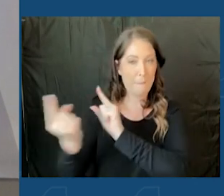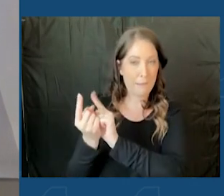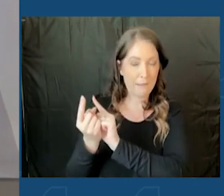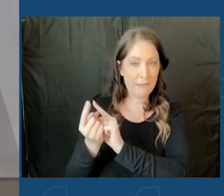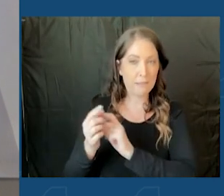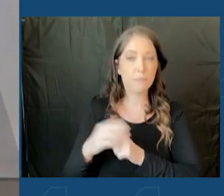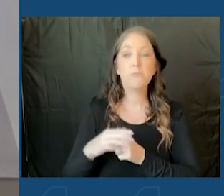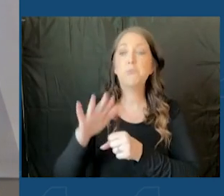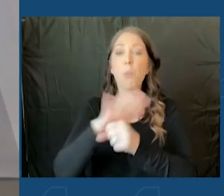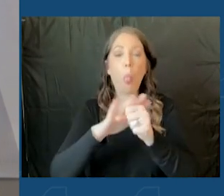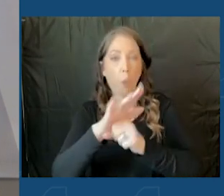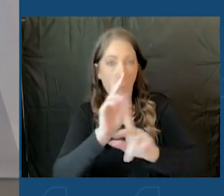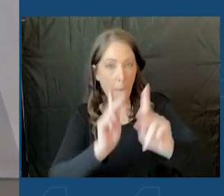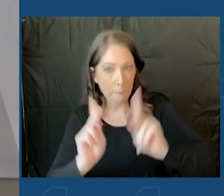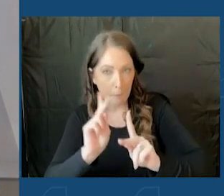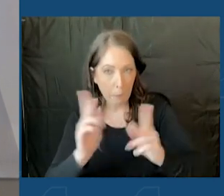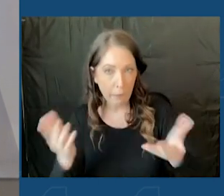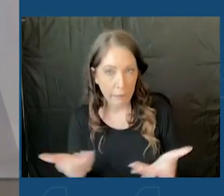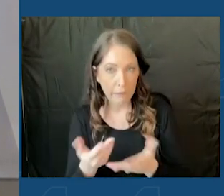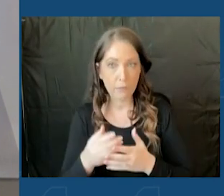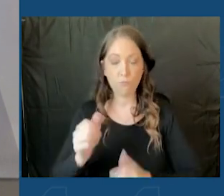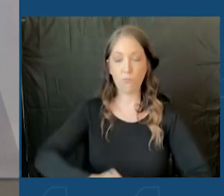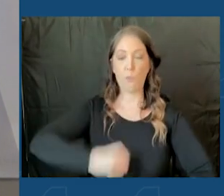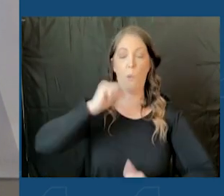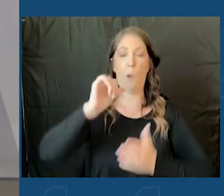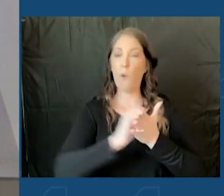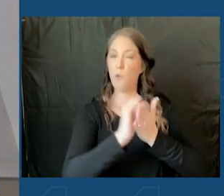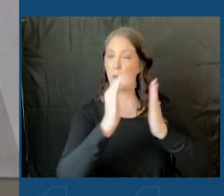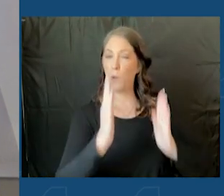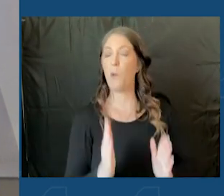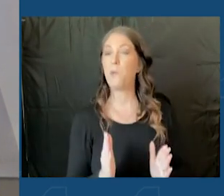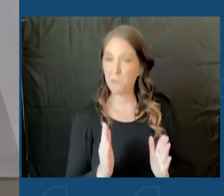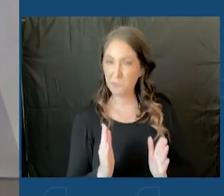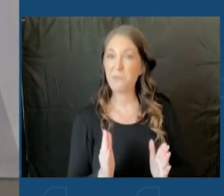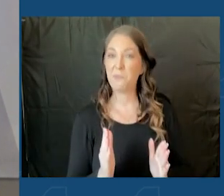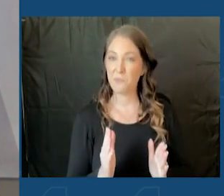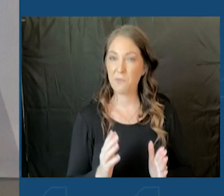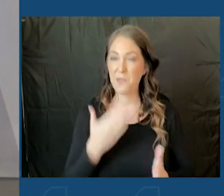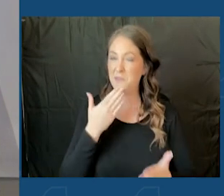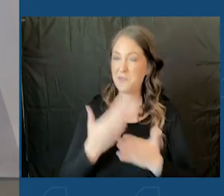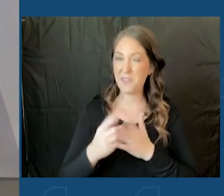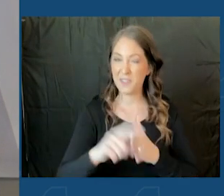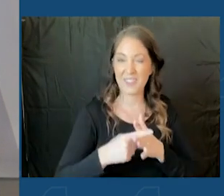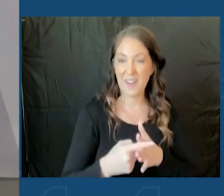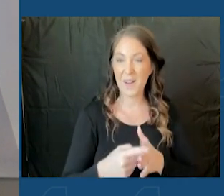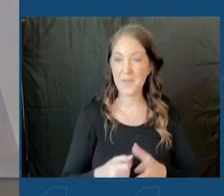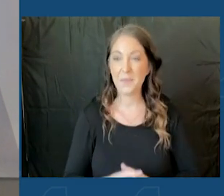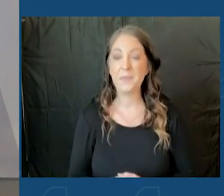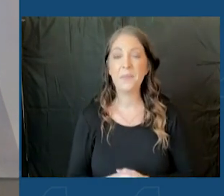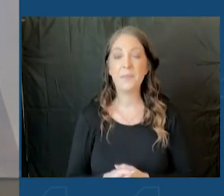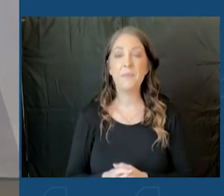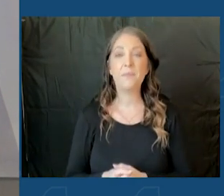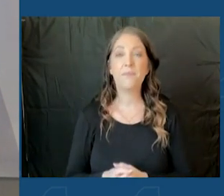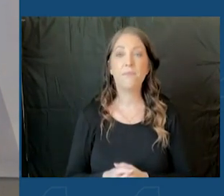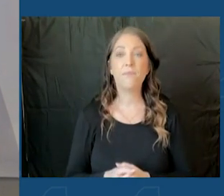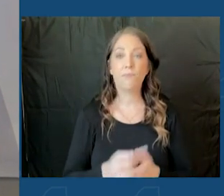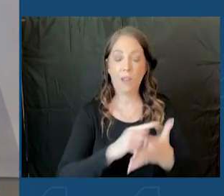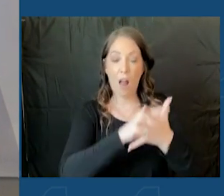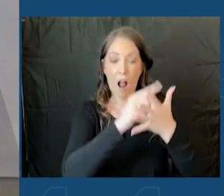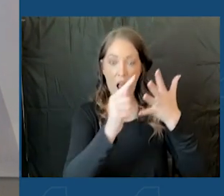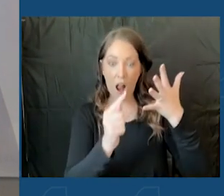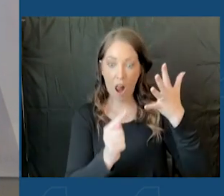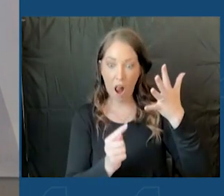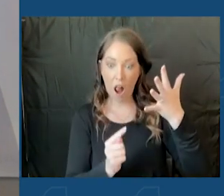Local people, proud New Yorkers all. So start to a great fair. There's a long list of things that make this